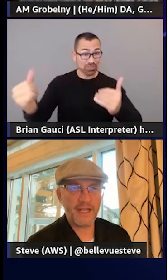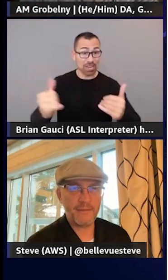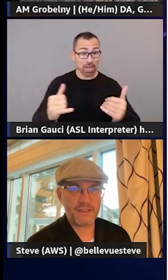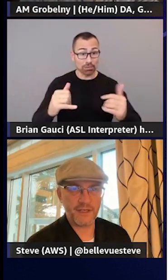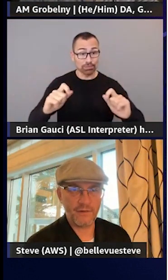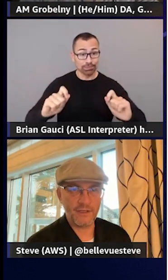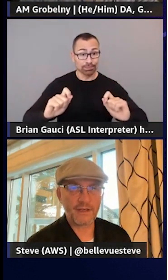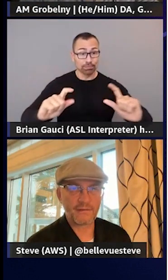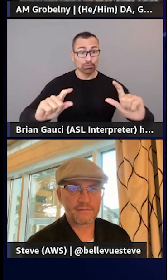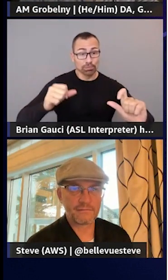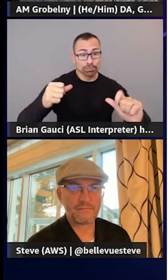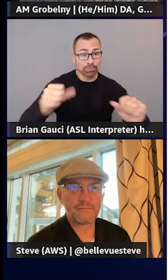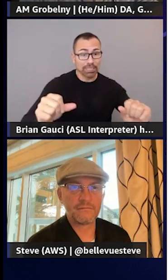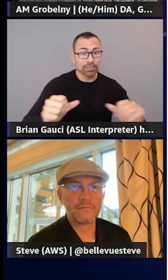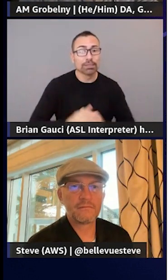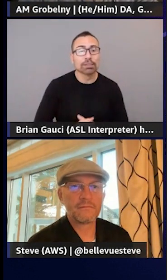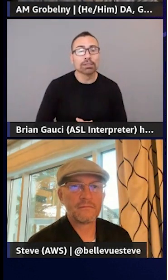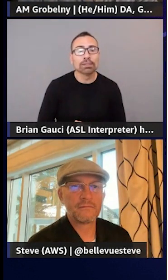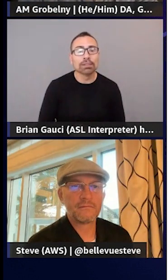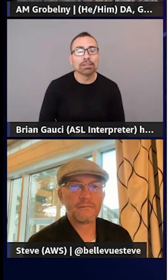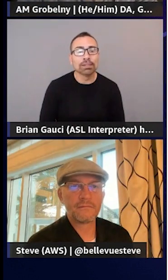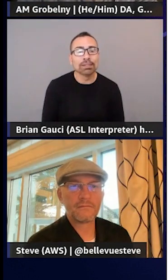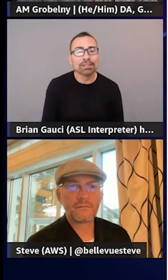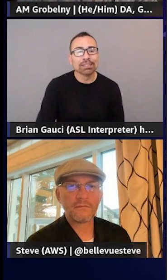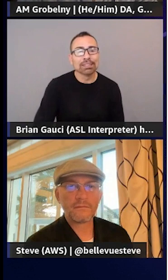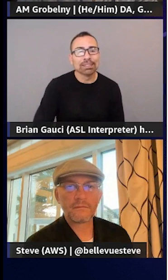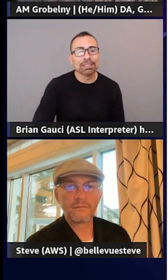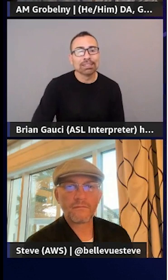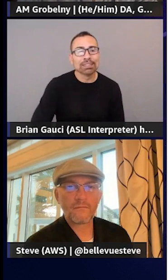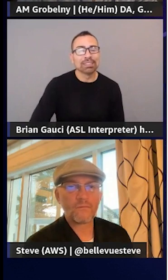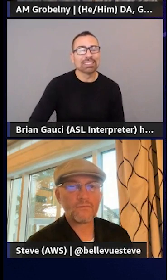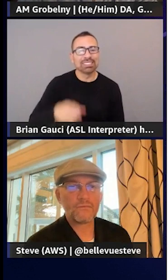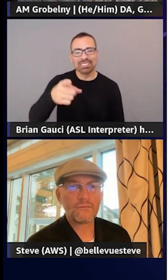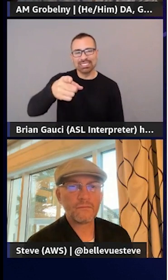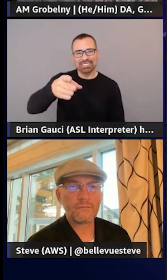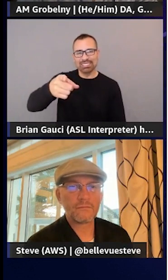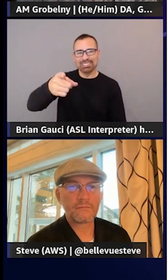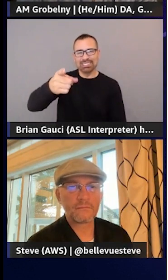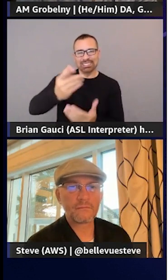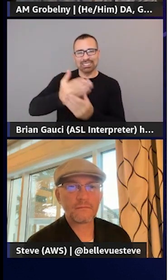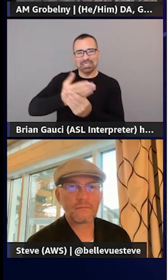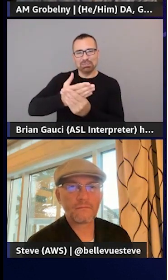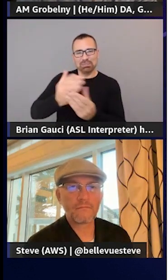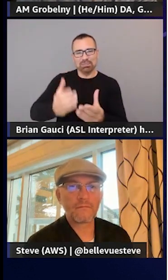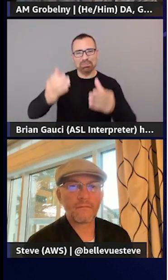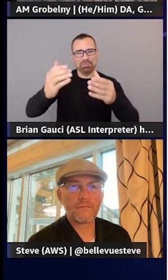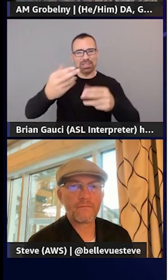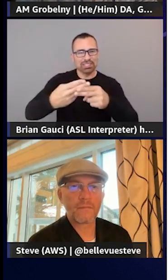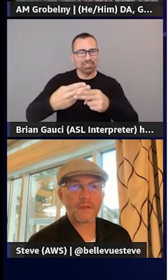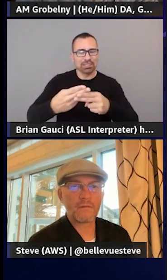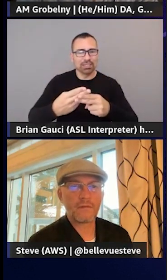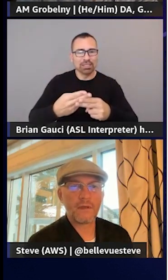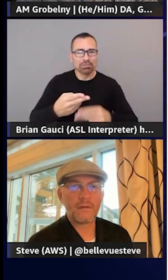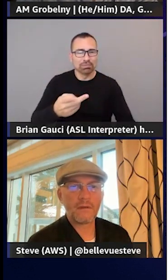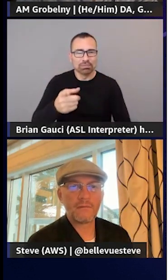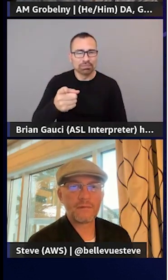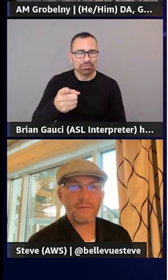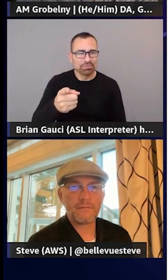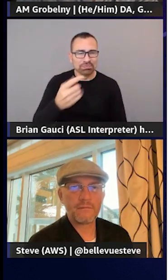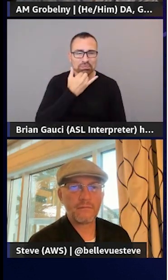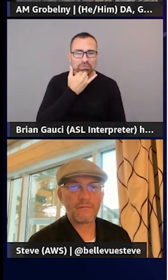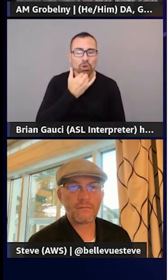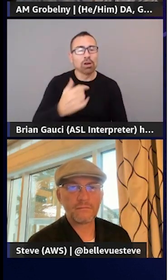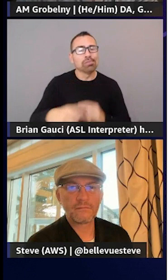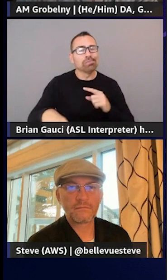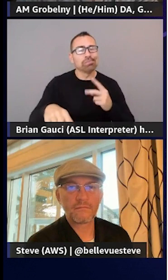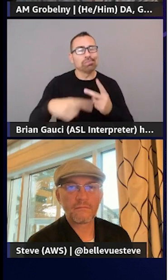that bucket name isn't going to work. No, the bucket name's not going to work. And I also know this about EMR because I've used EMR once or twice.